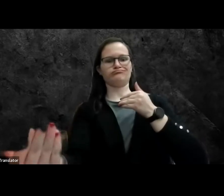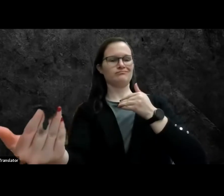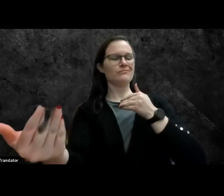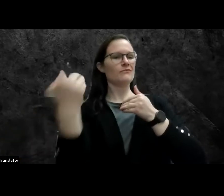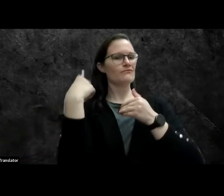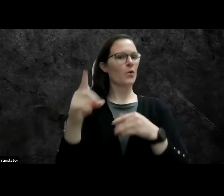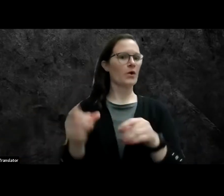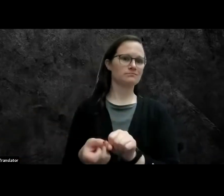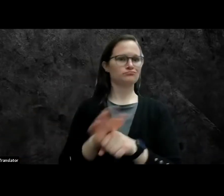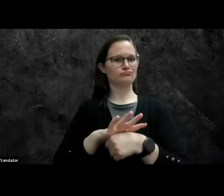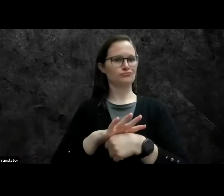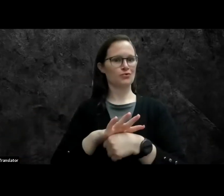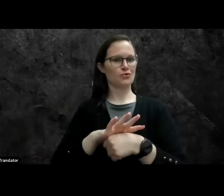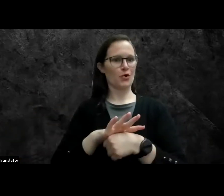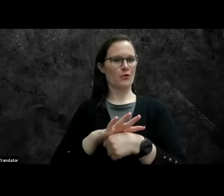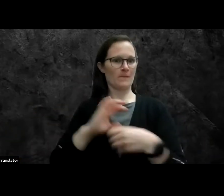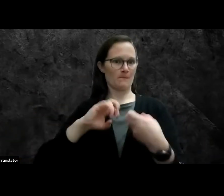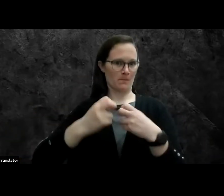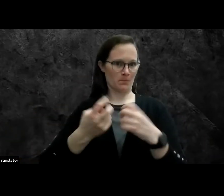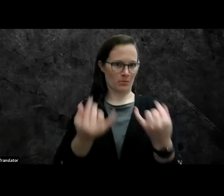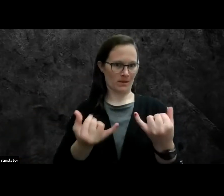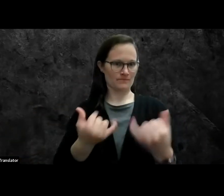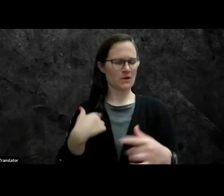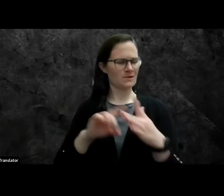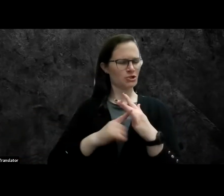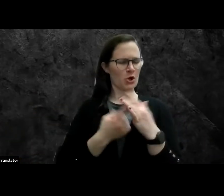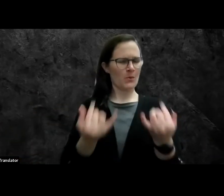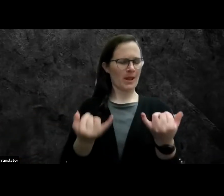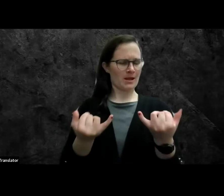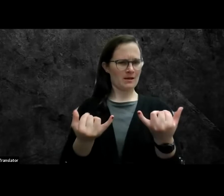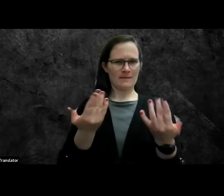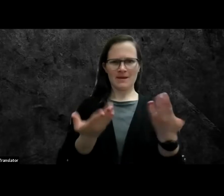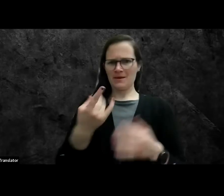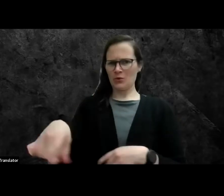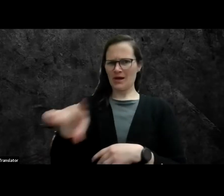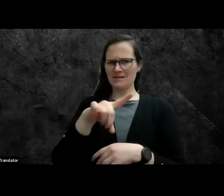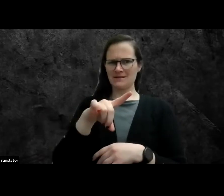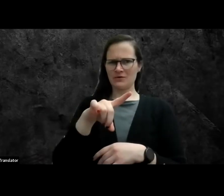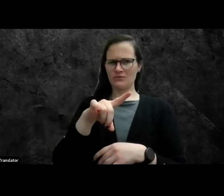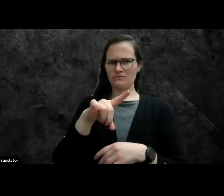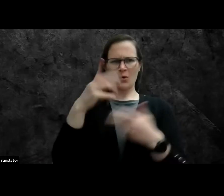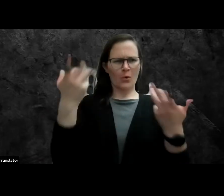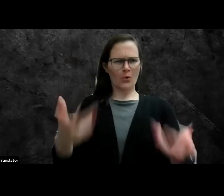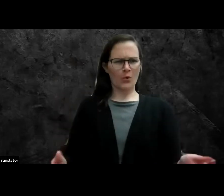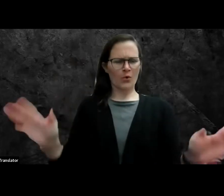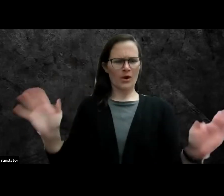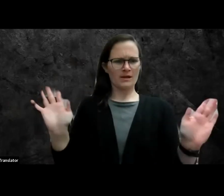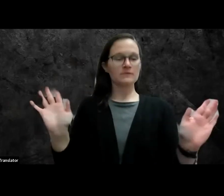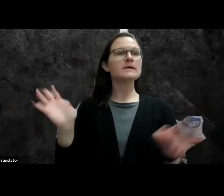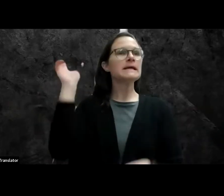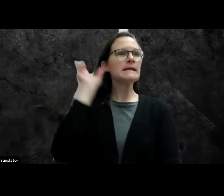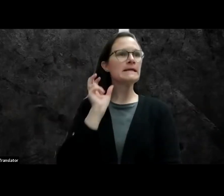so to speak. Let me start where I think many of you have already kind of concluded. You know, as we hear from more and more